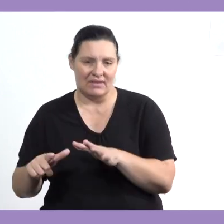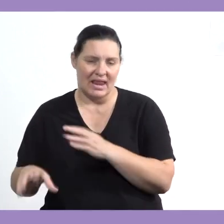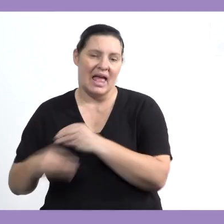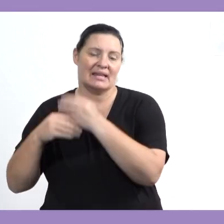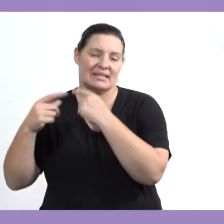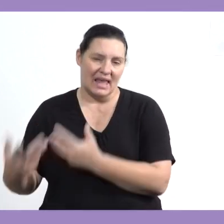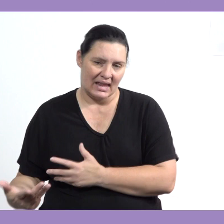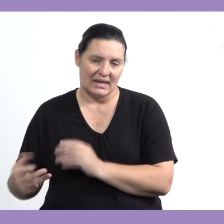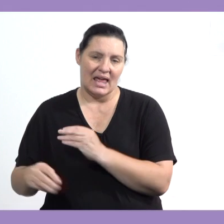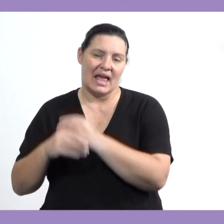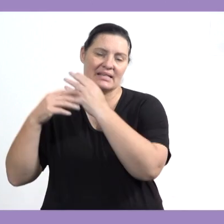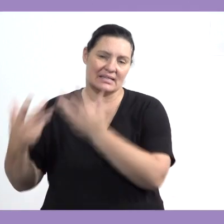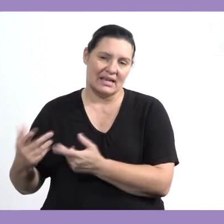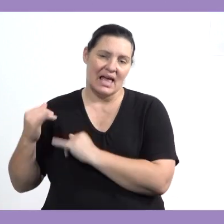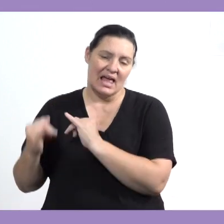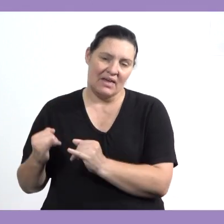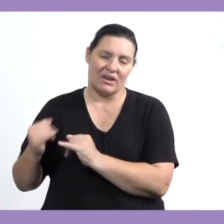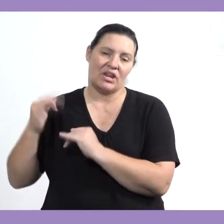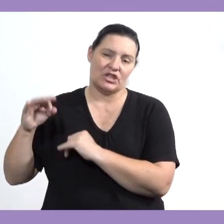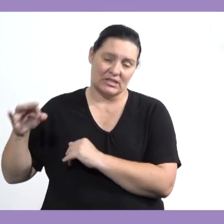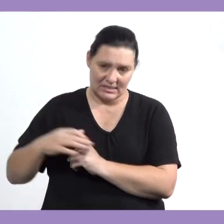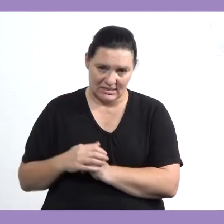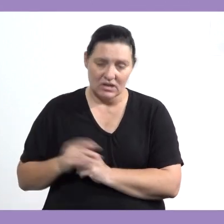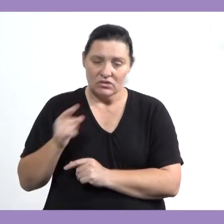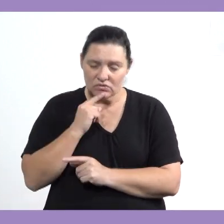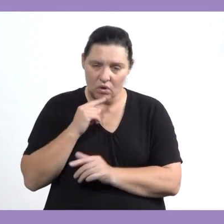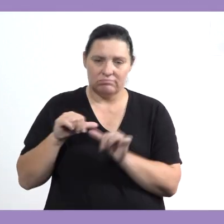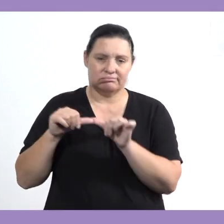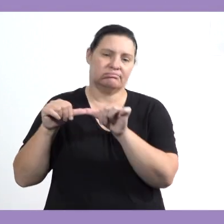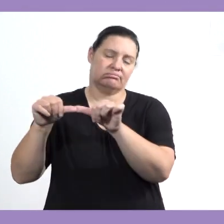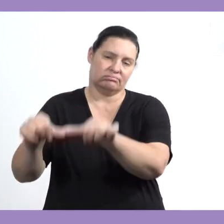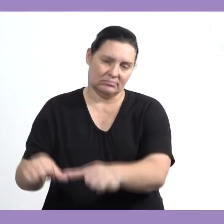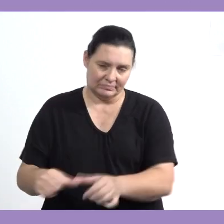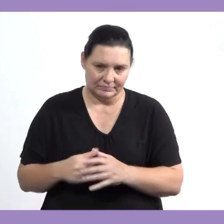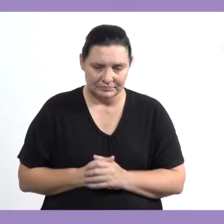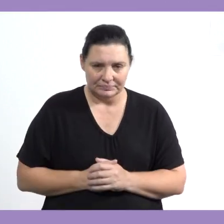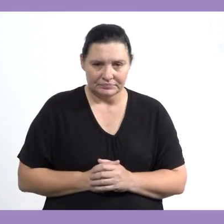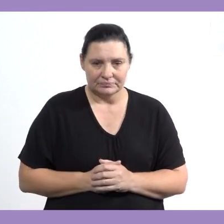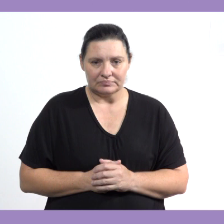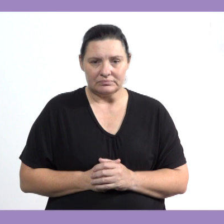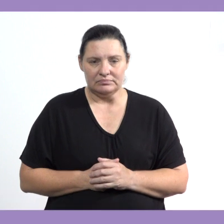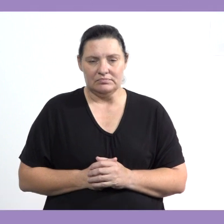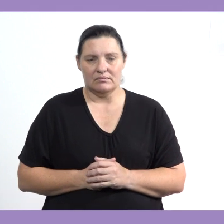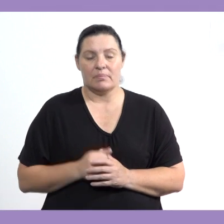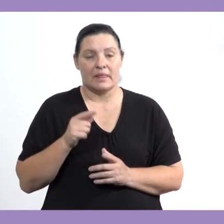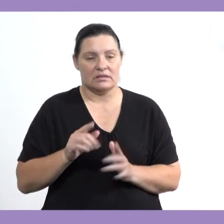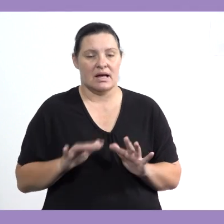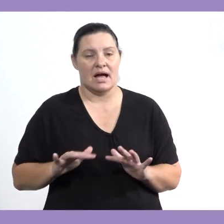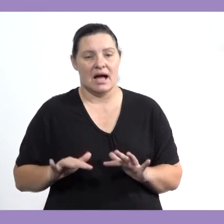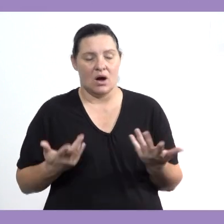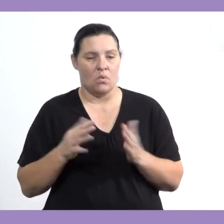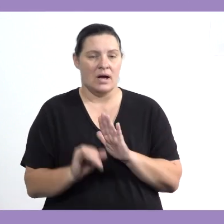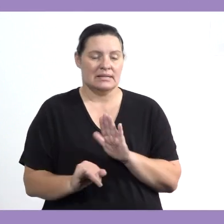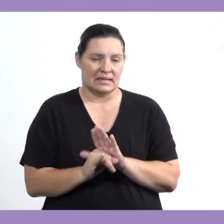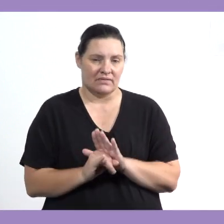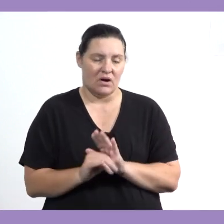7, and next I added 9, then 11 and 13, and that pattern would continue indefinitely. So that is